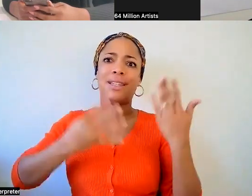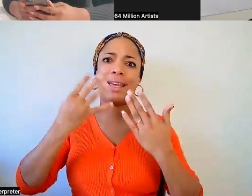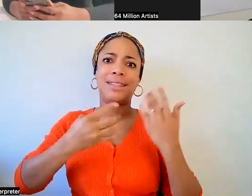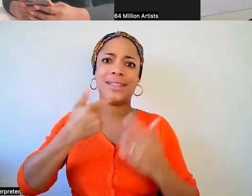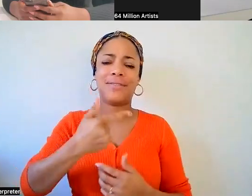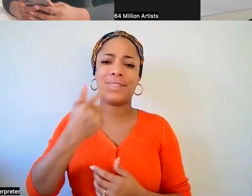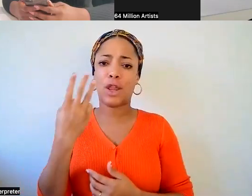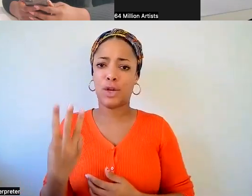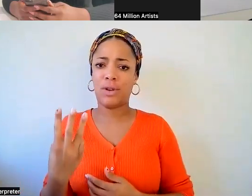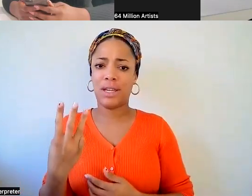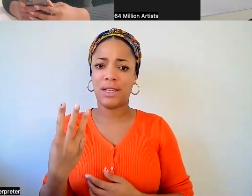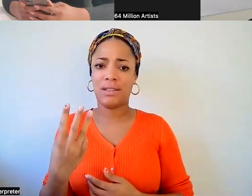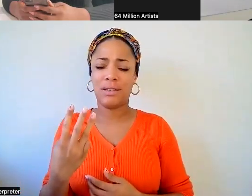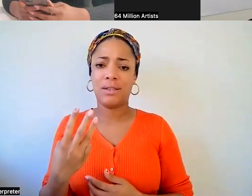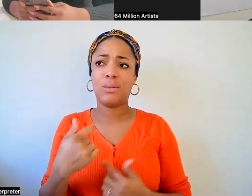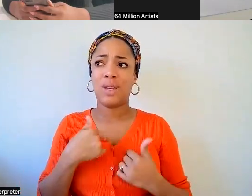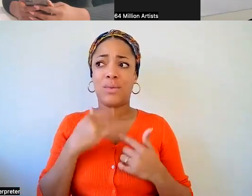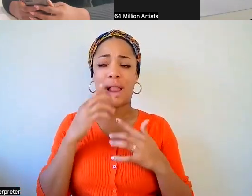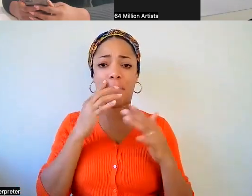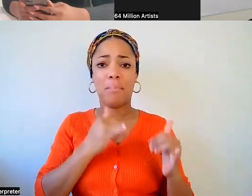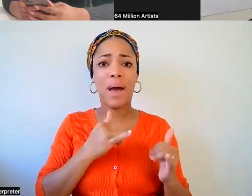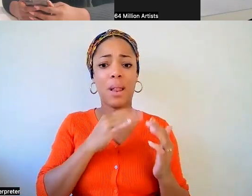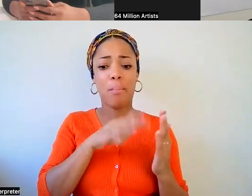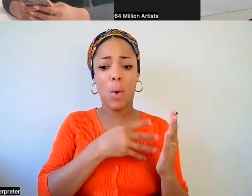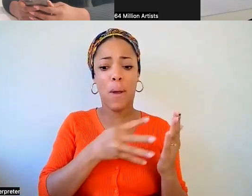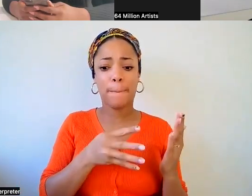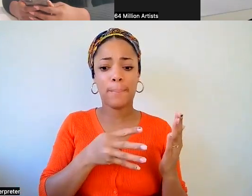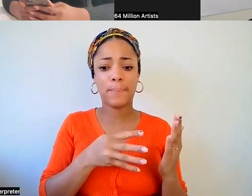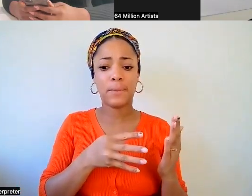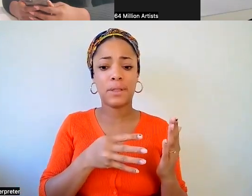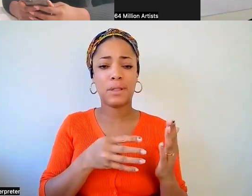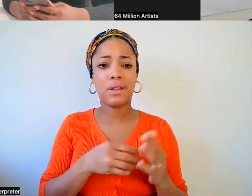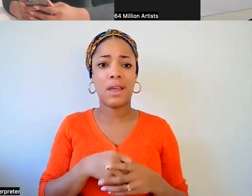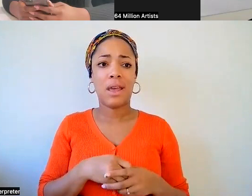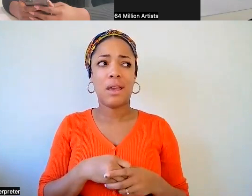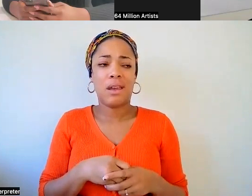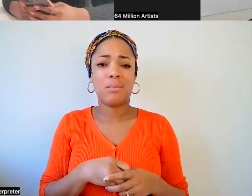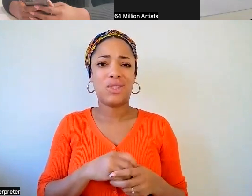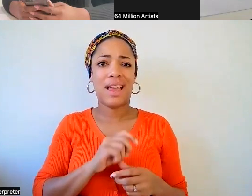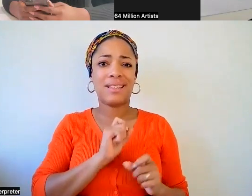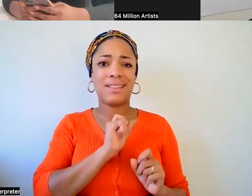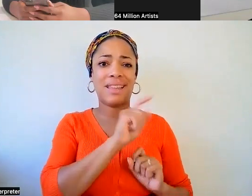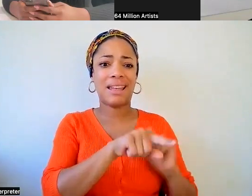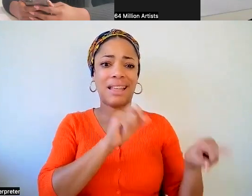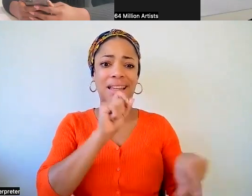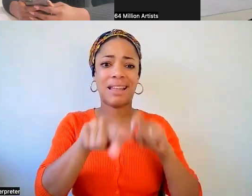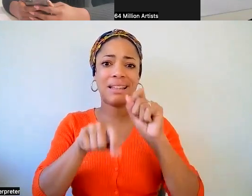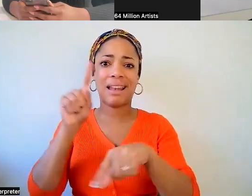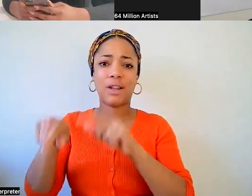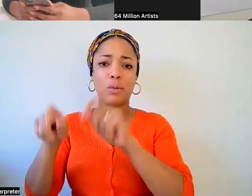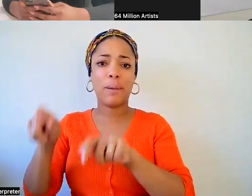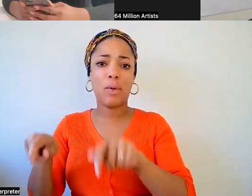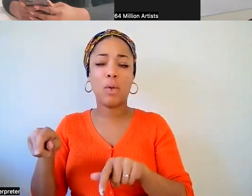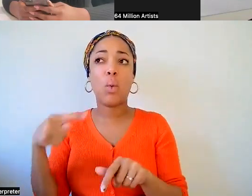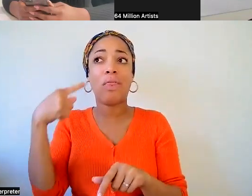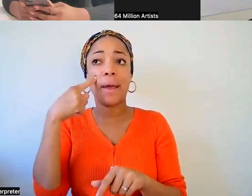me with a pile of poems. And I'm basically sending them round to people who I think might be interested in publishing